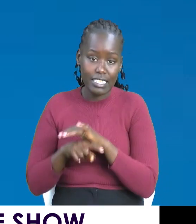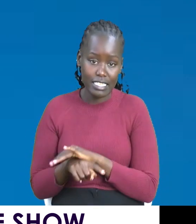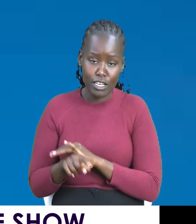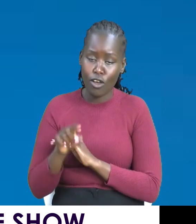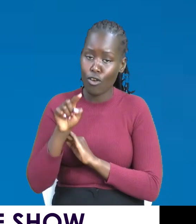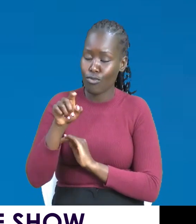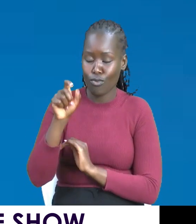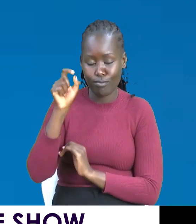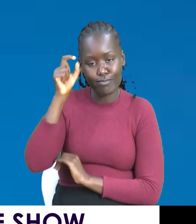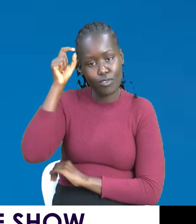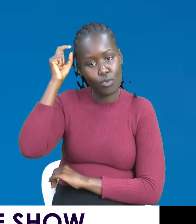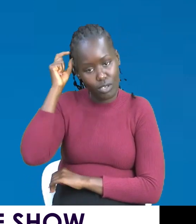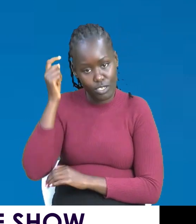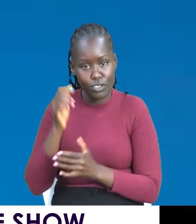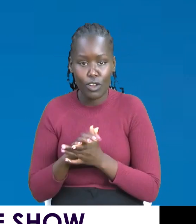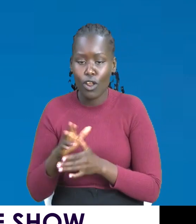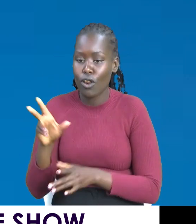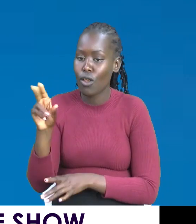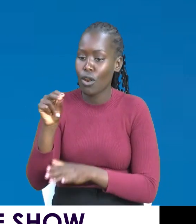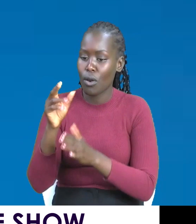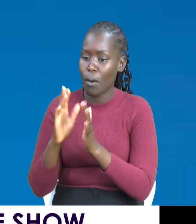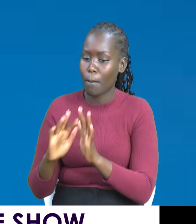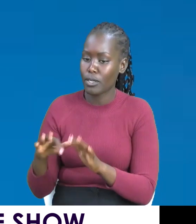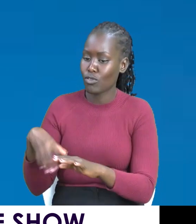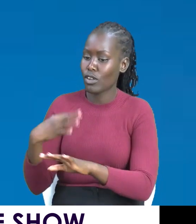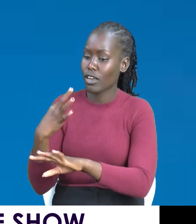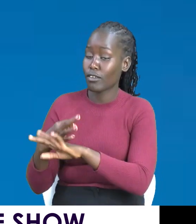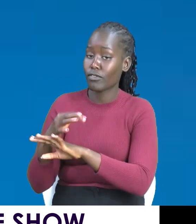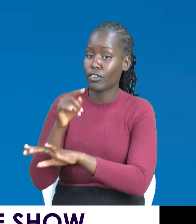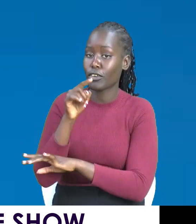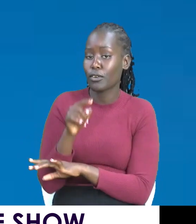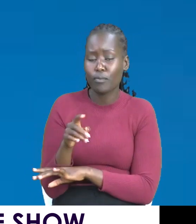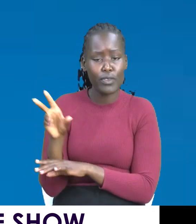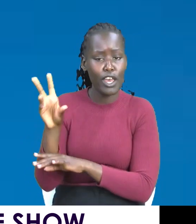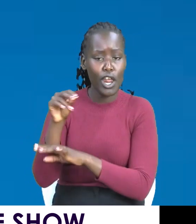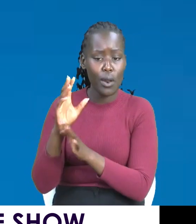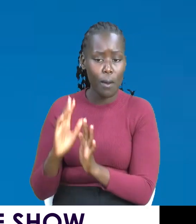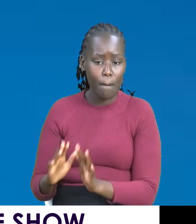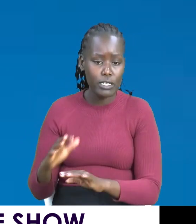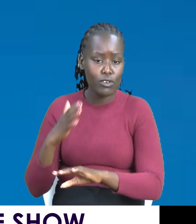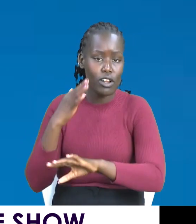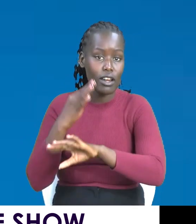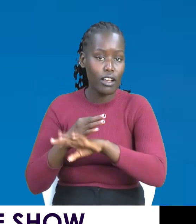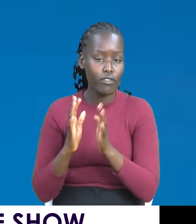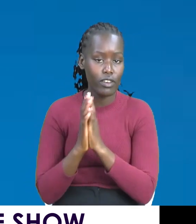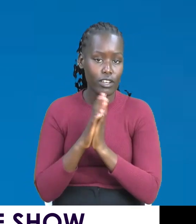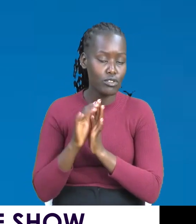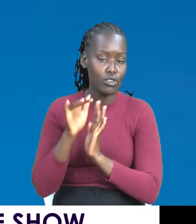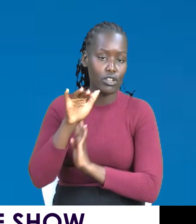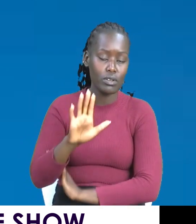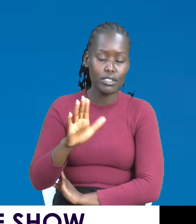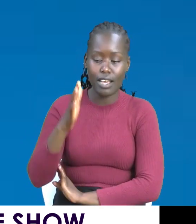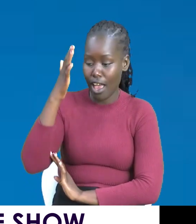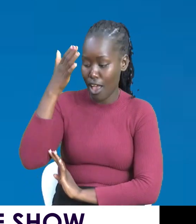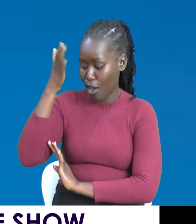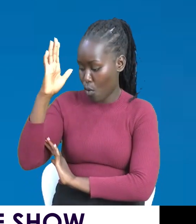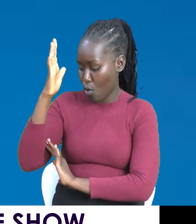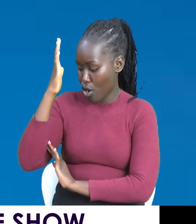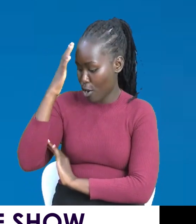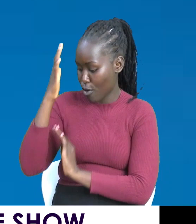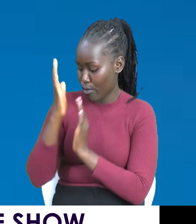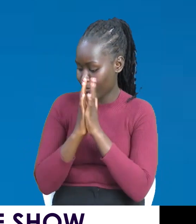are original. Nobody can fake you. Nobody can fake your story. God knows your